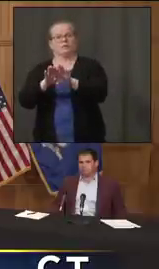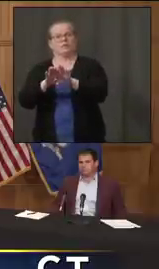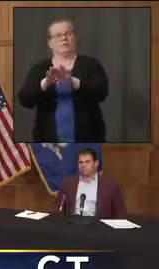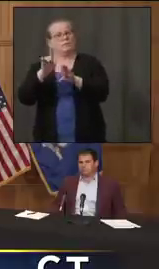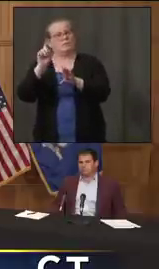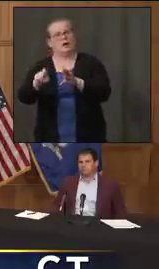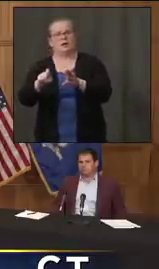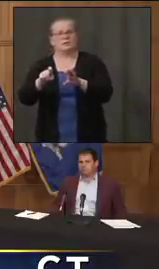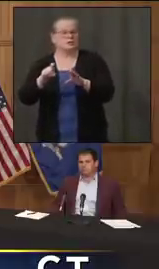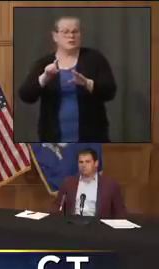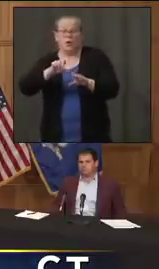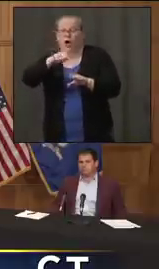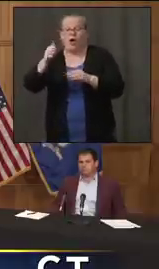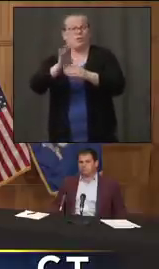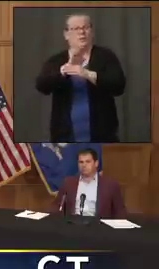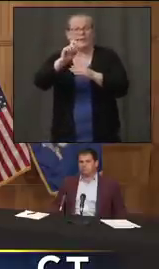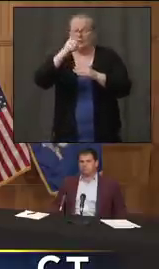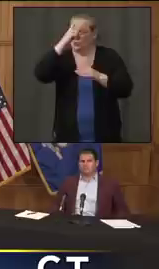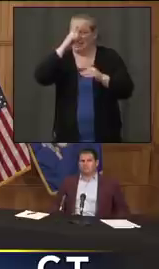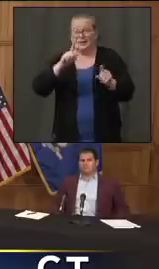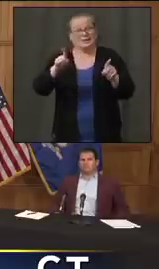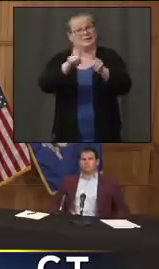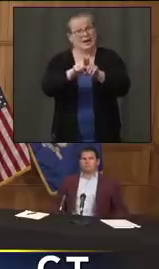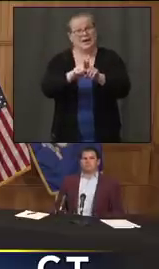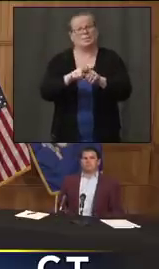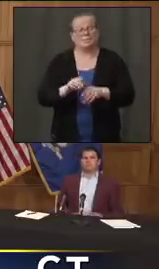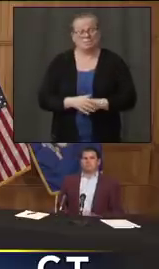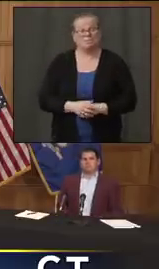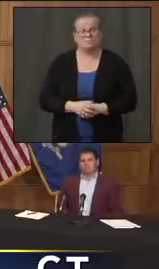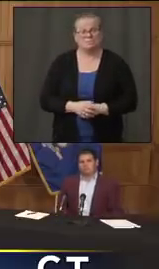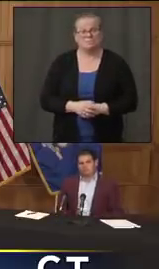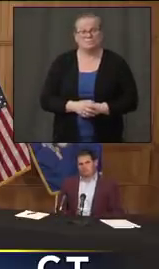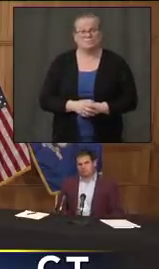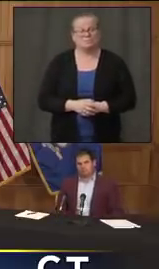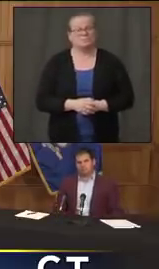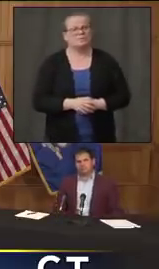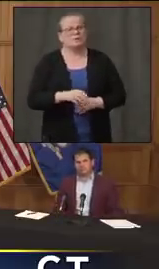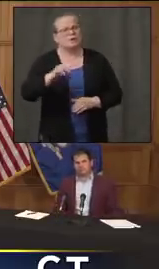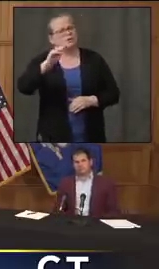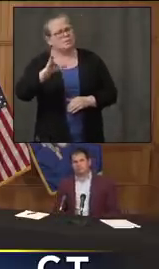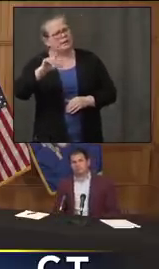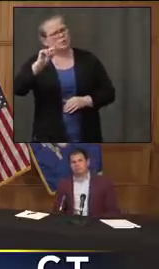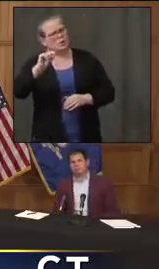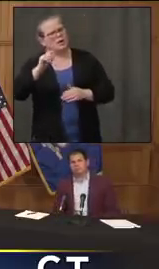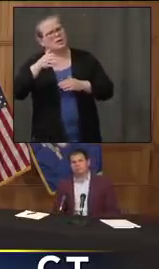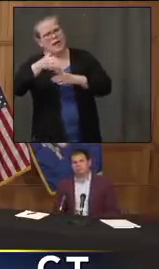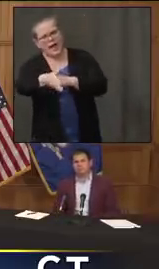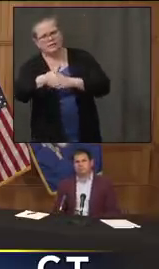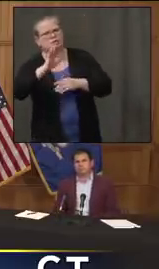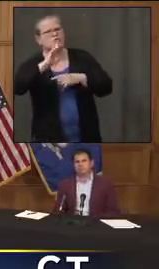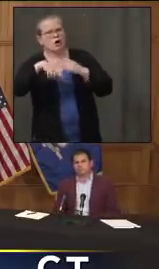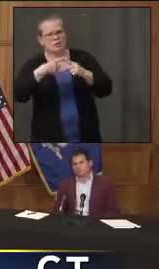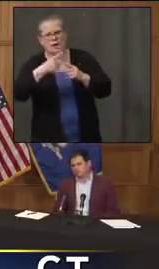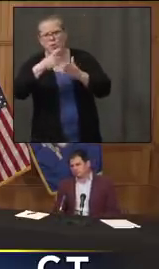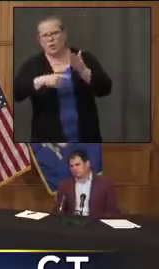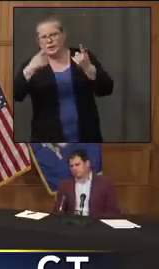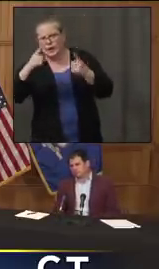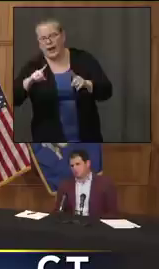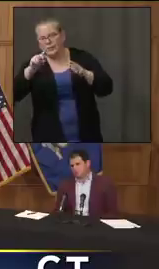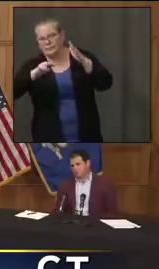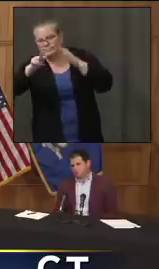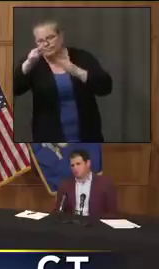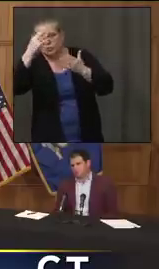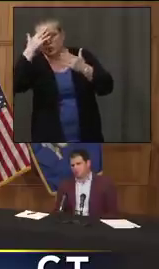And so then after that May 20th date, you've talked about, you don't know what's going to happen, and if there were a flare-up, you might have to dial things